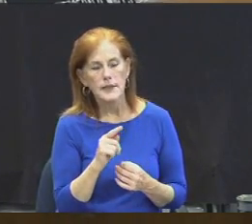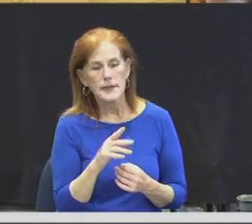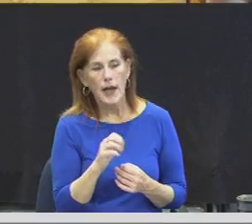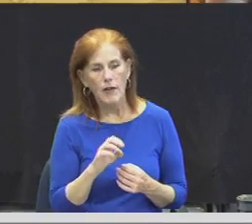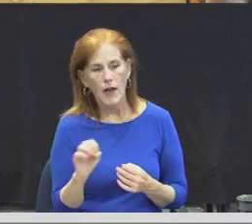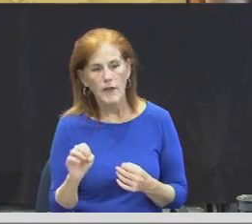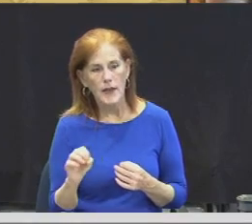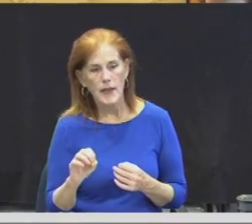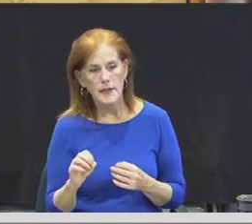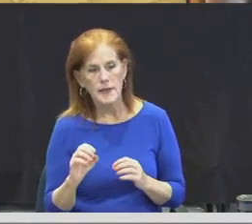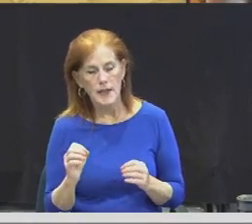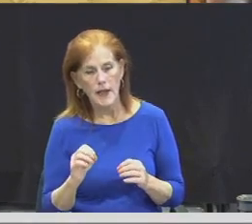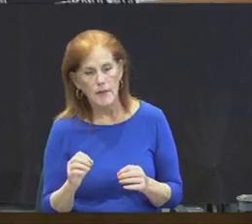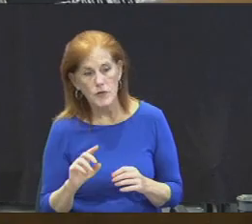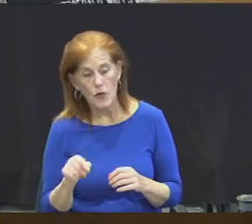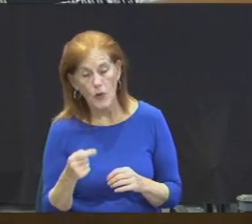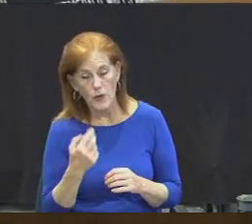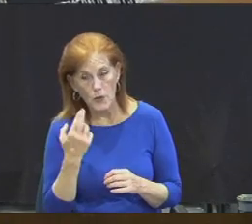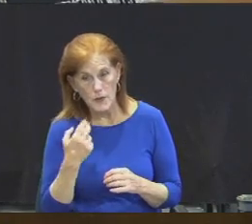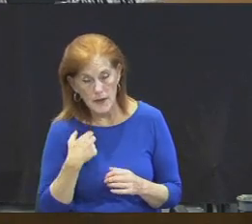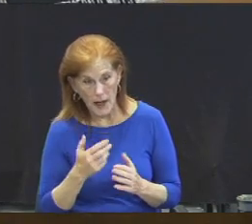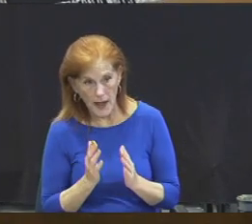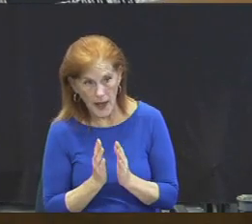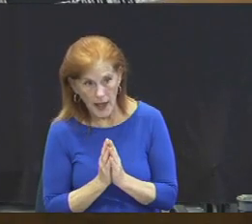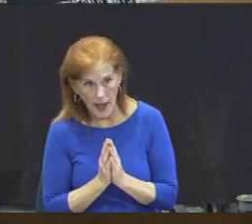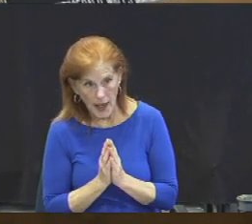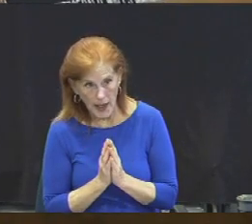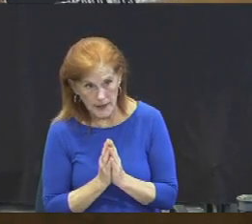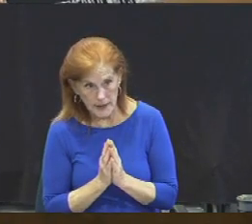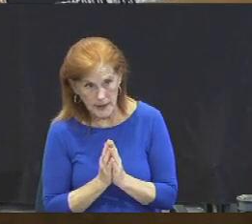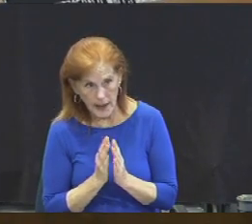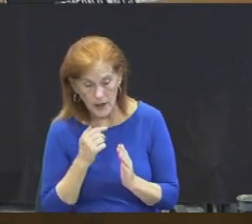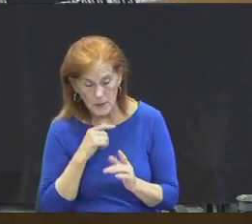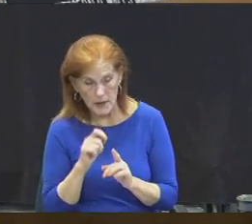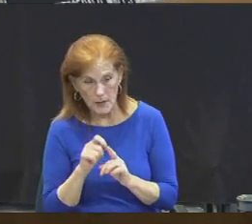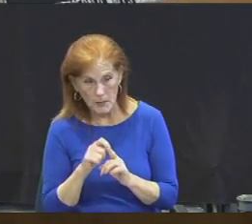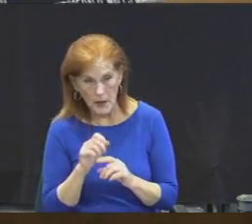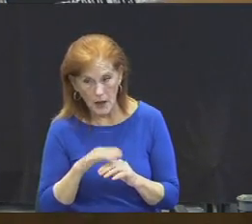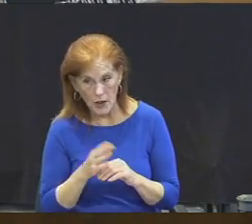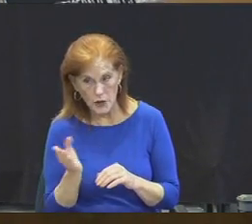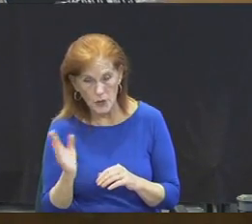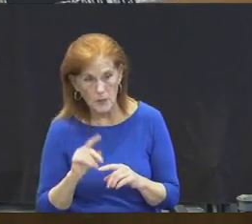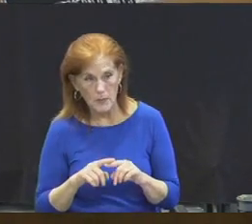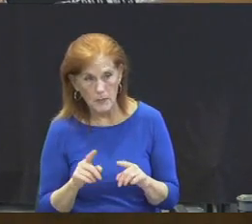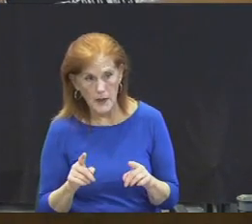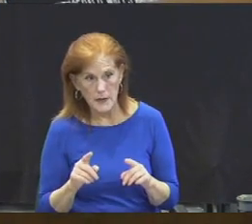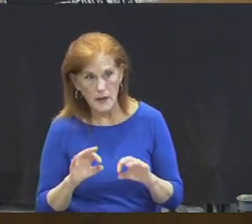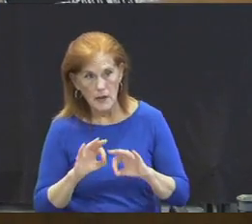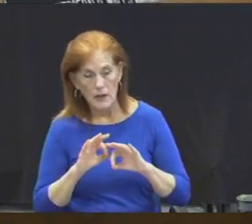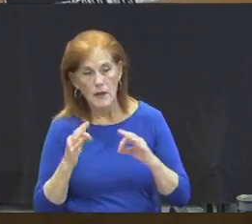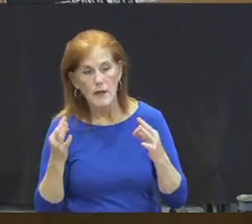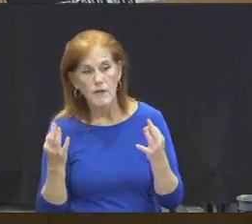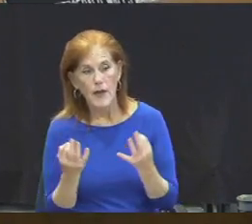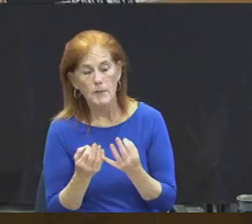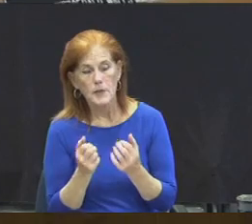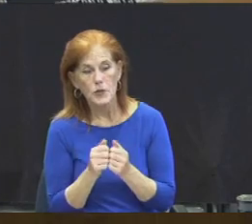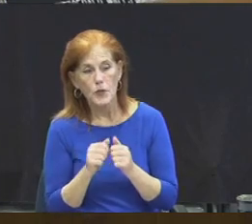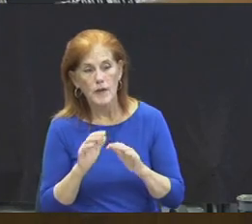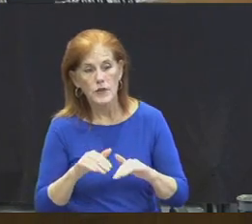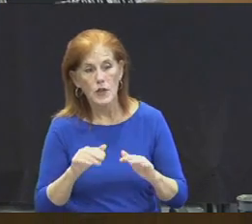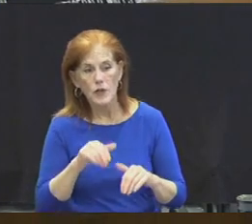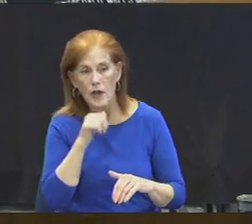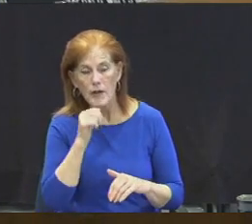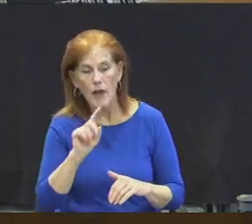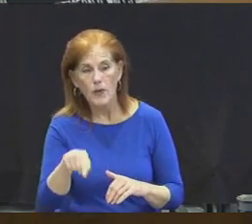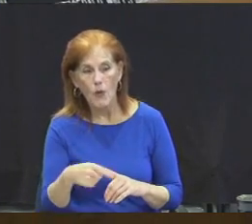There is not. And so the only reason I ask, and like I said, don't mean to pick on you all, but families with children aren't the